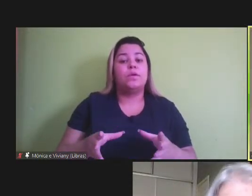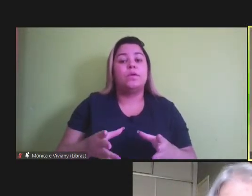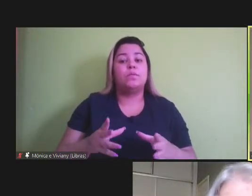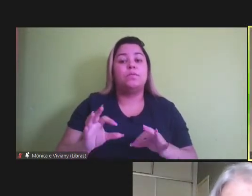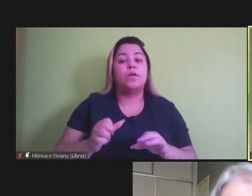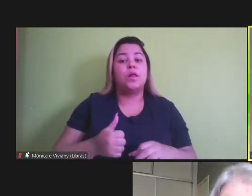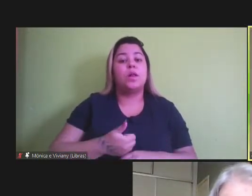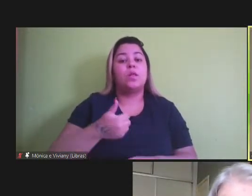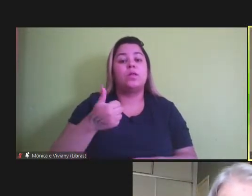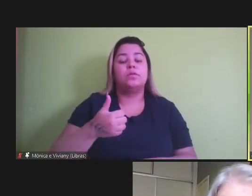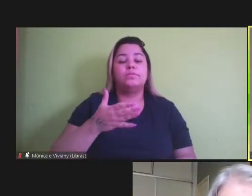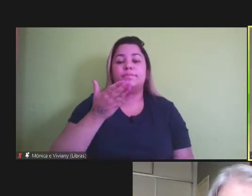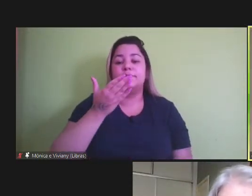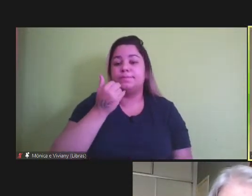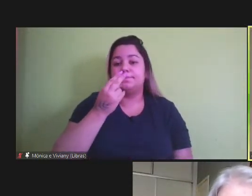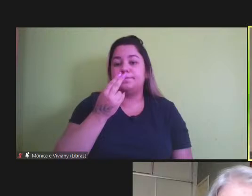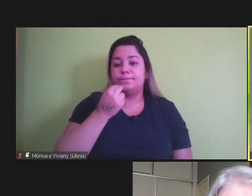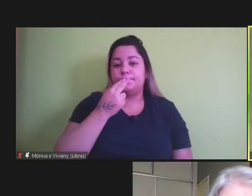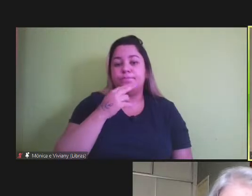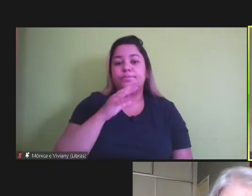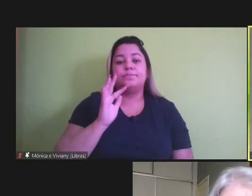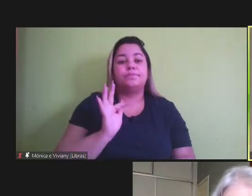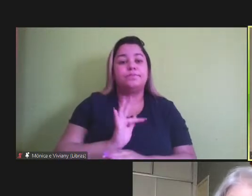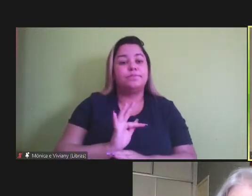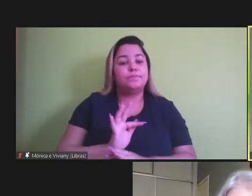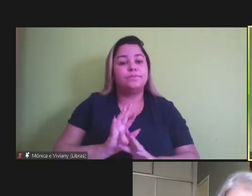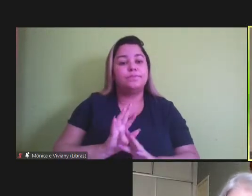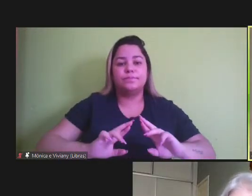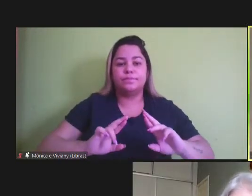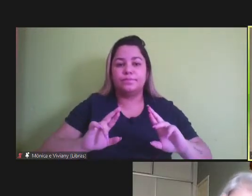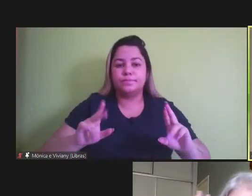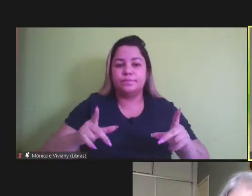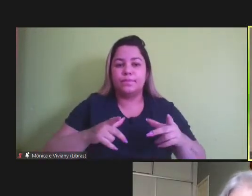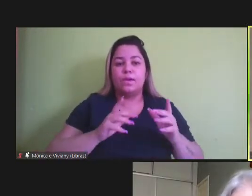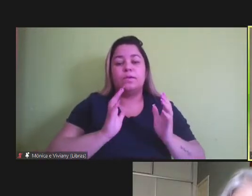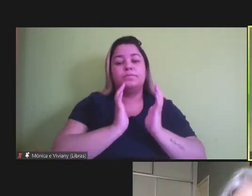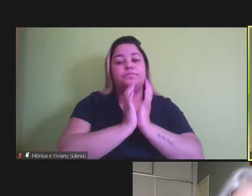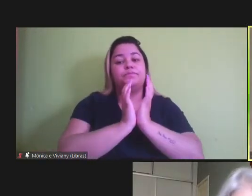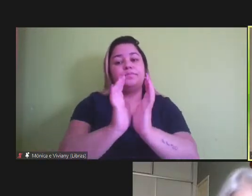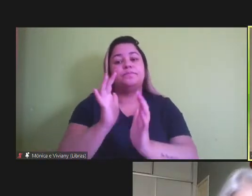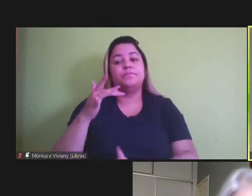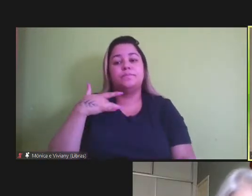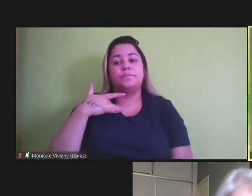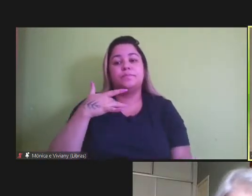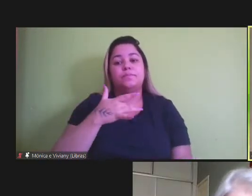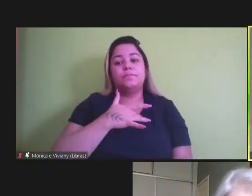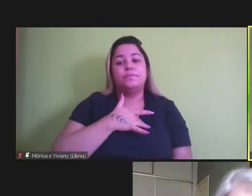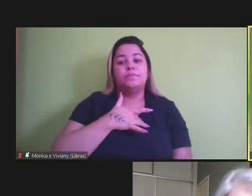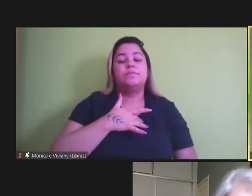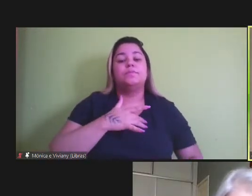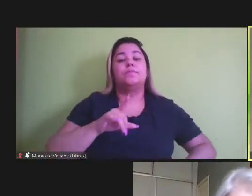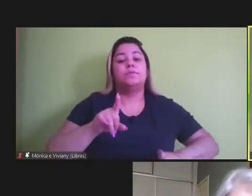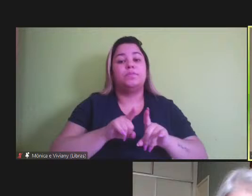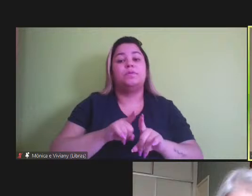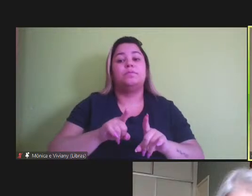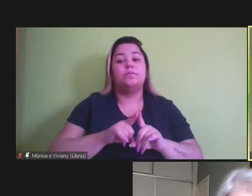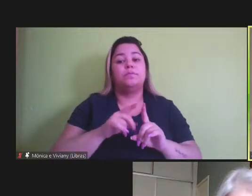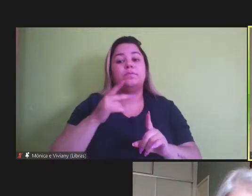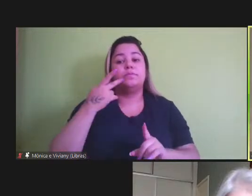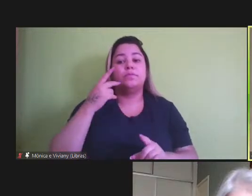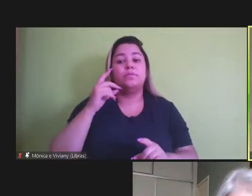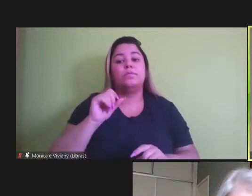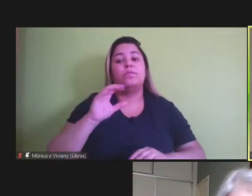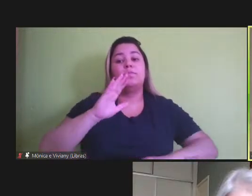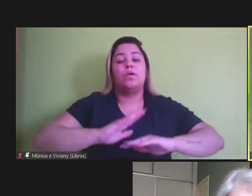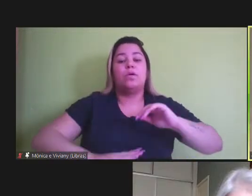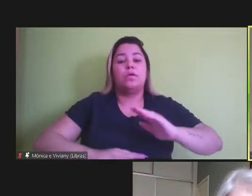improve the issues of care in food and nutrition to form the different health categories for an